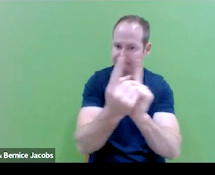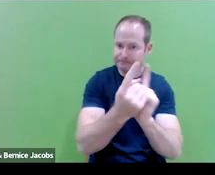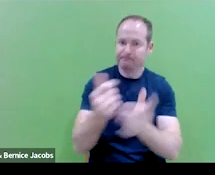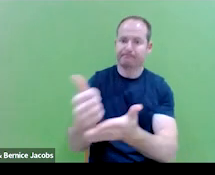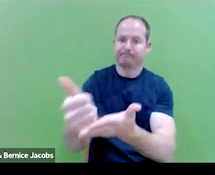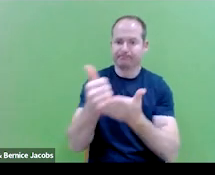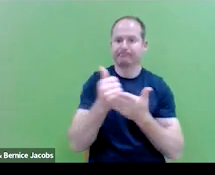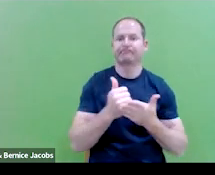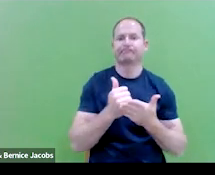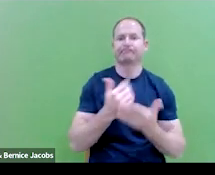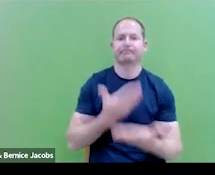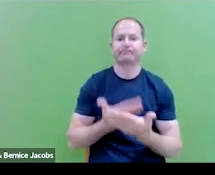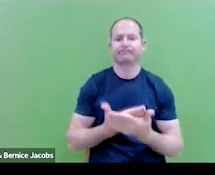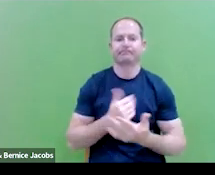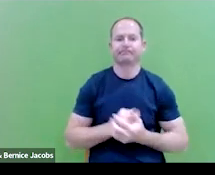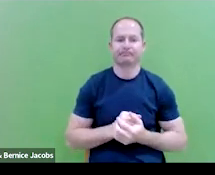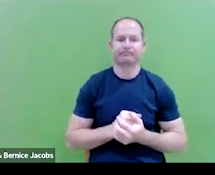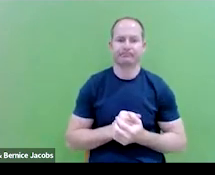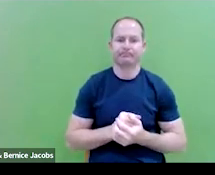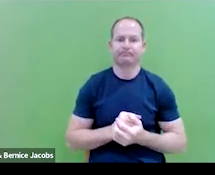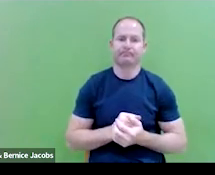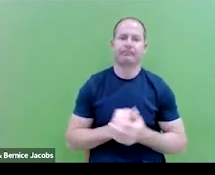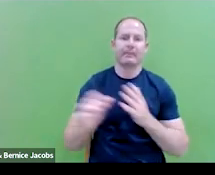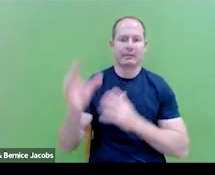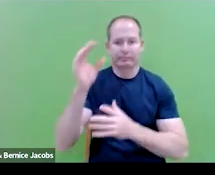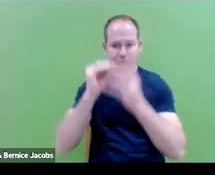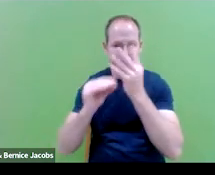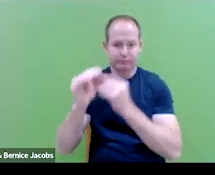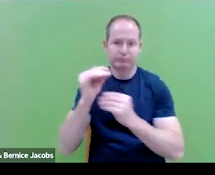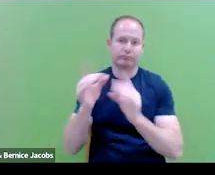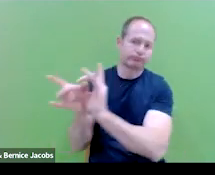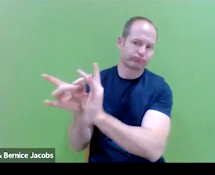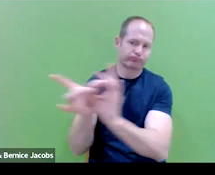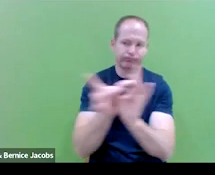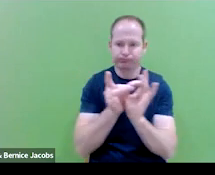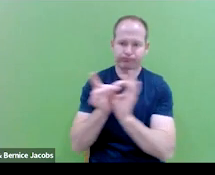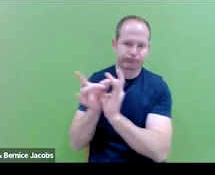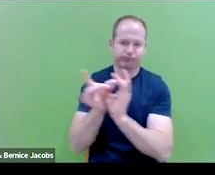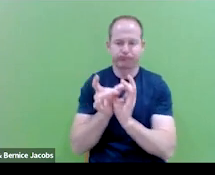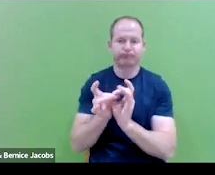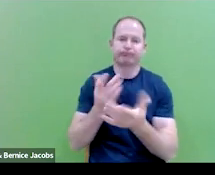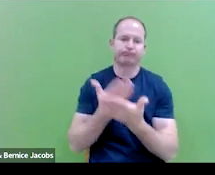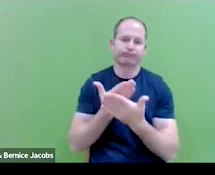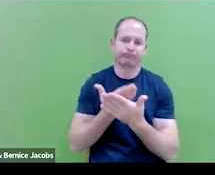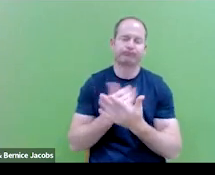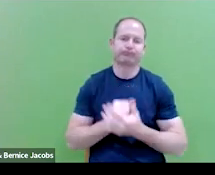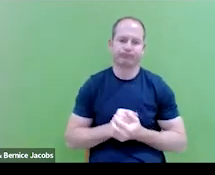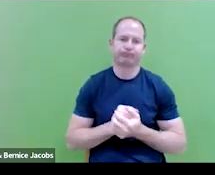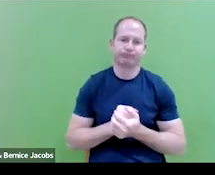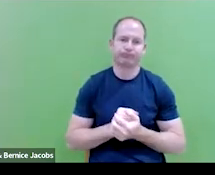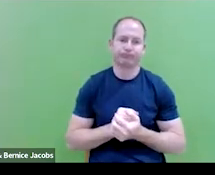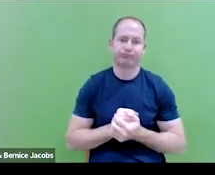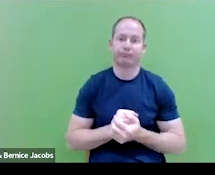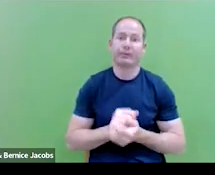different sector of learning and networks that you probably won't even know that they